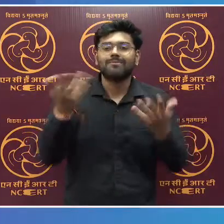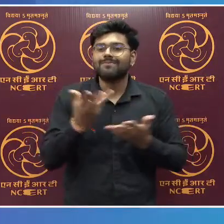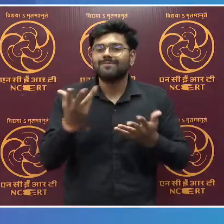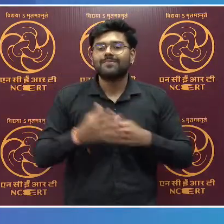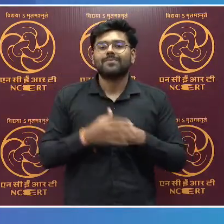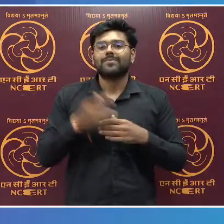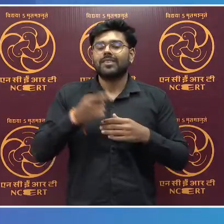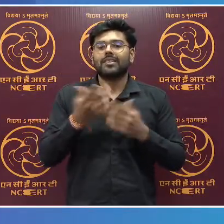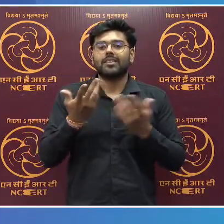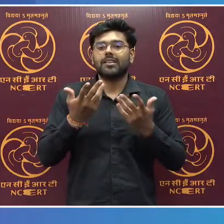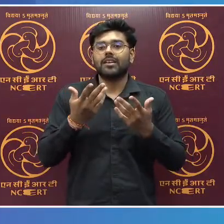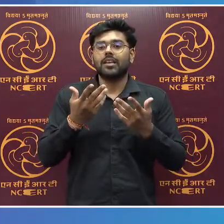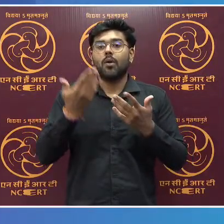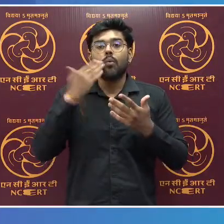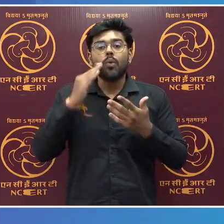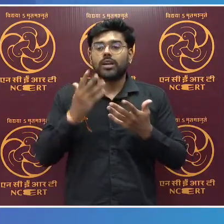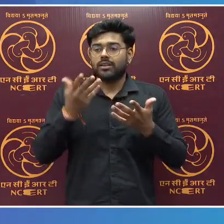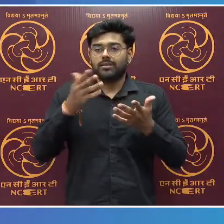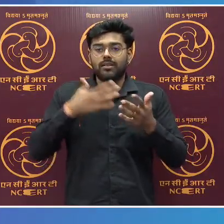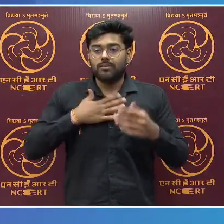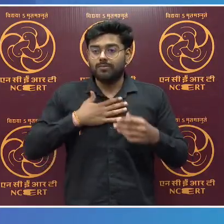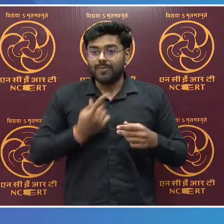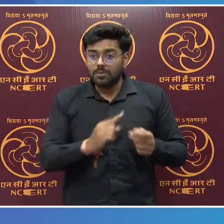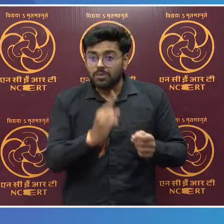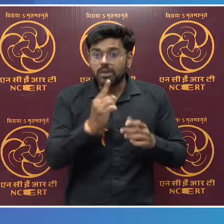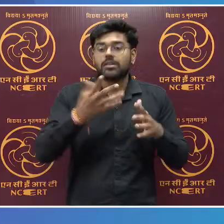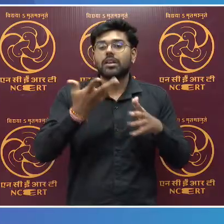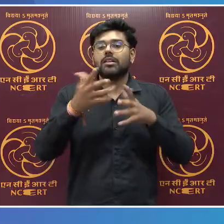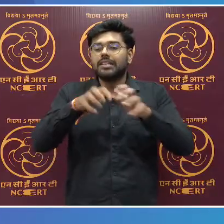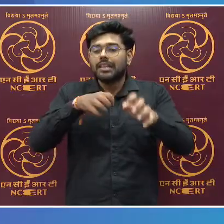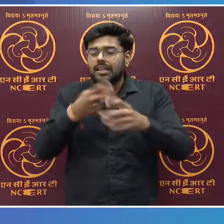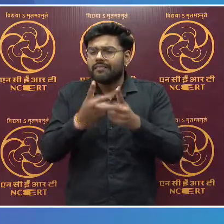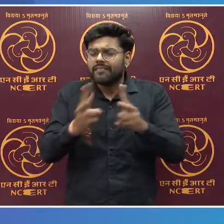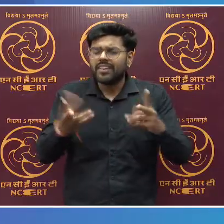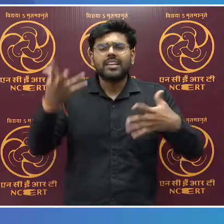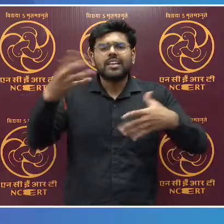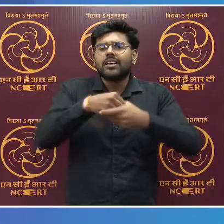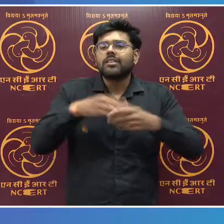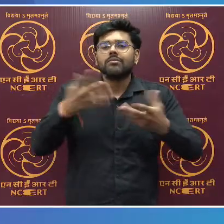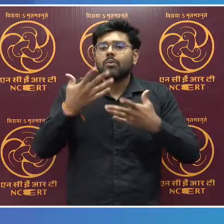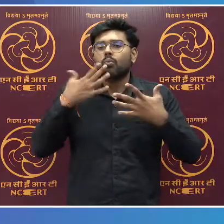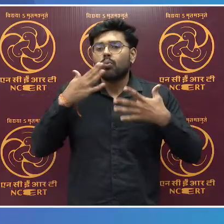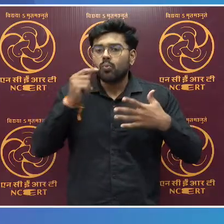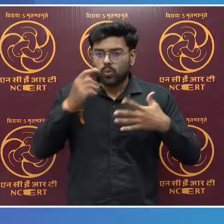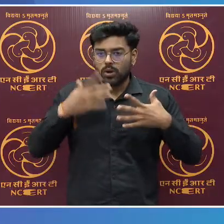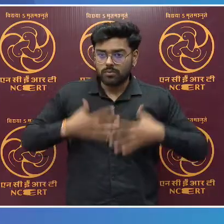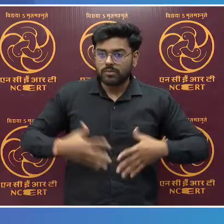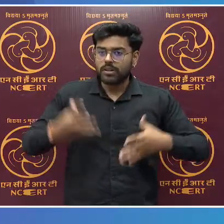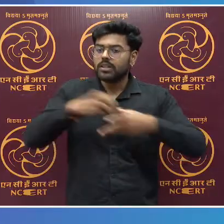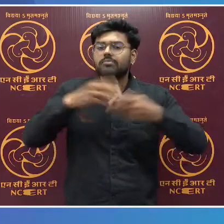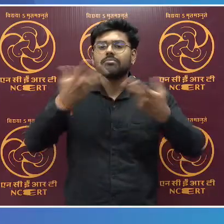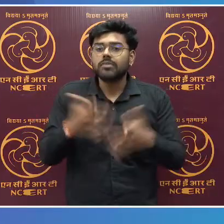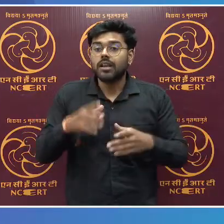the availability of host cell or host body that makes a virus a living or